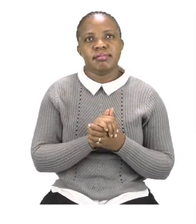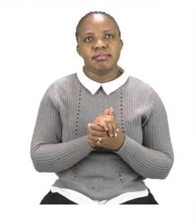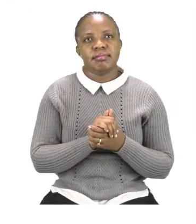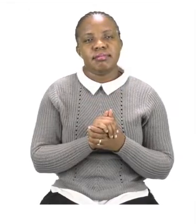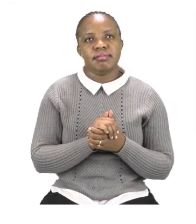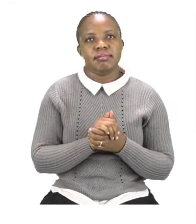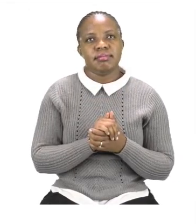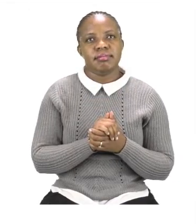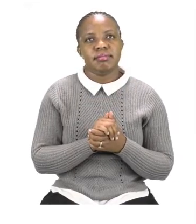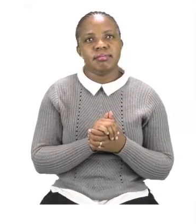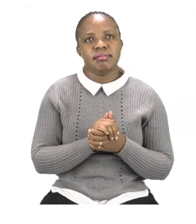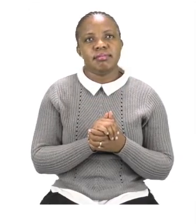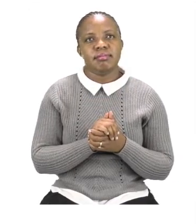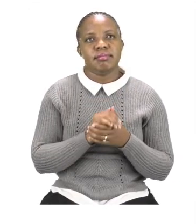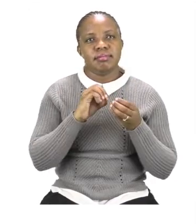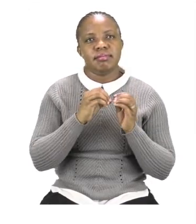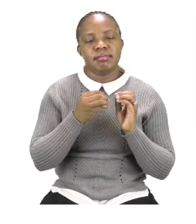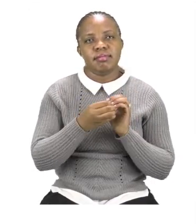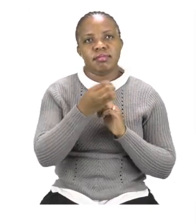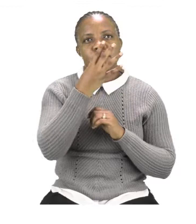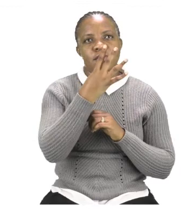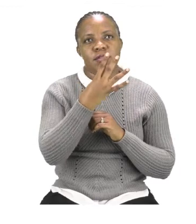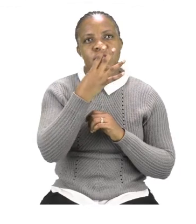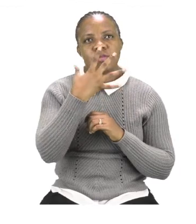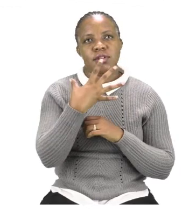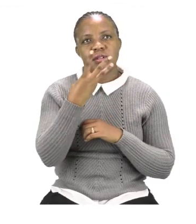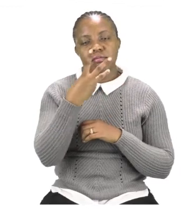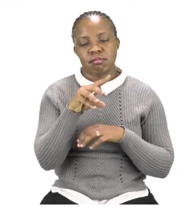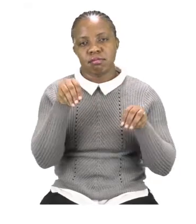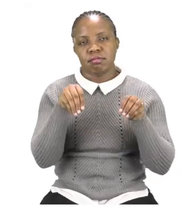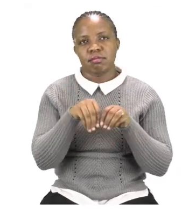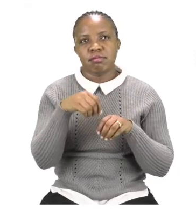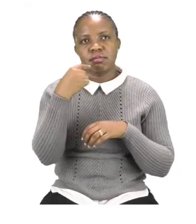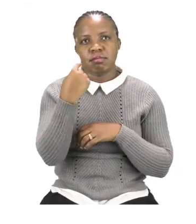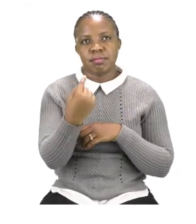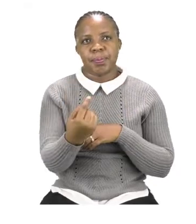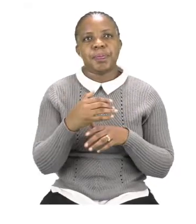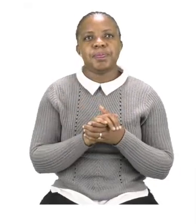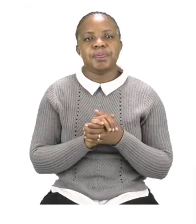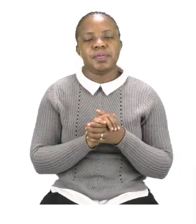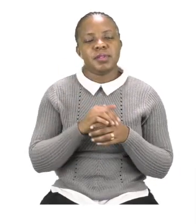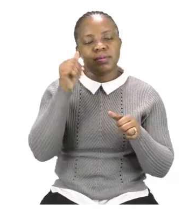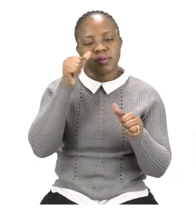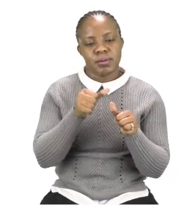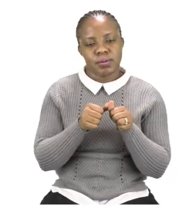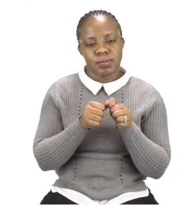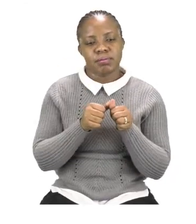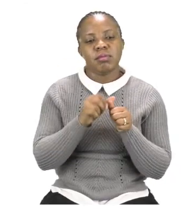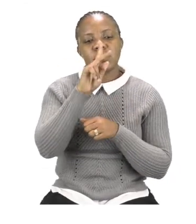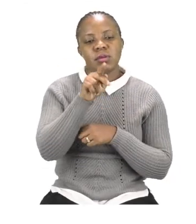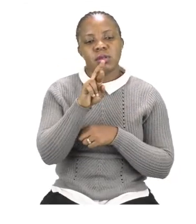pronouns you are going to do by yourself. Remember to circle it once you have found